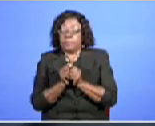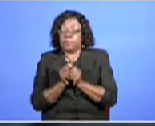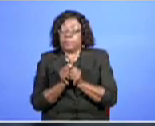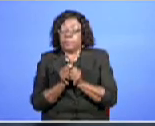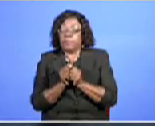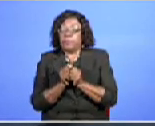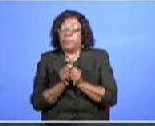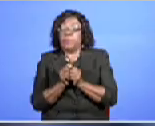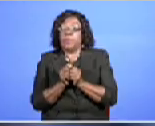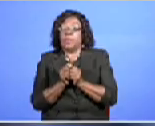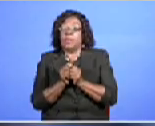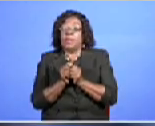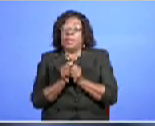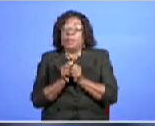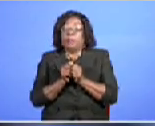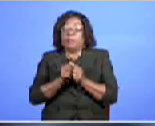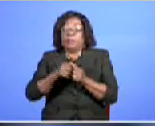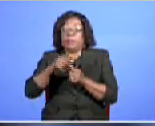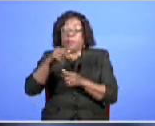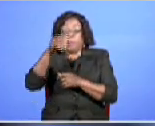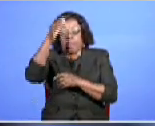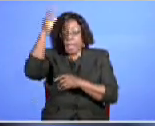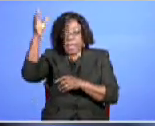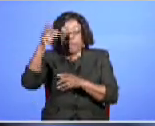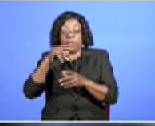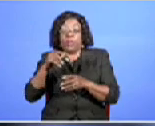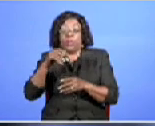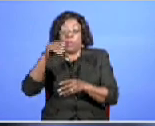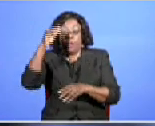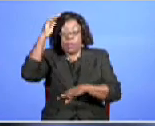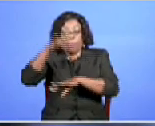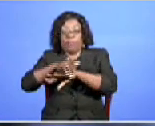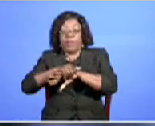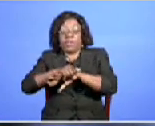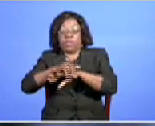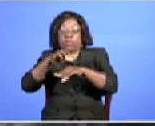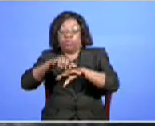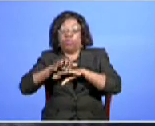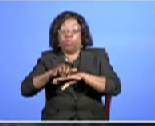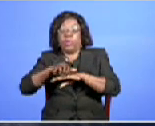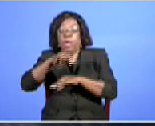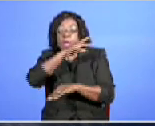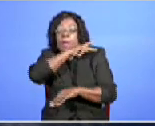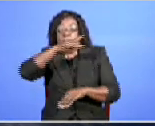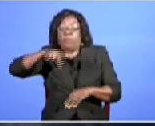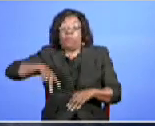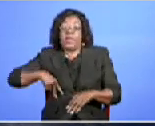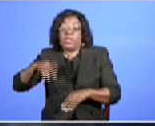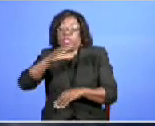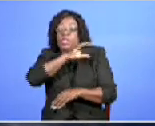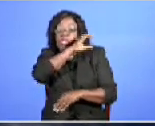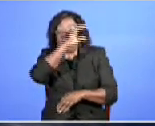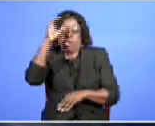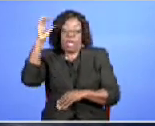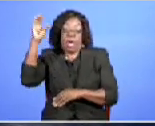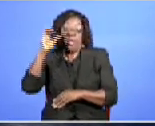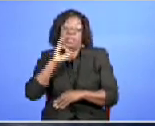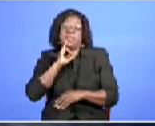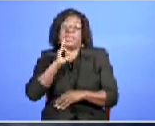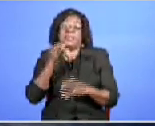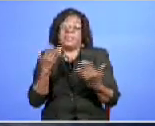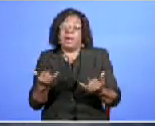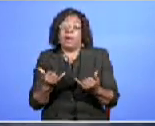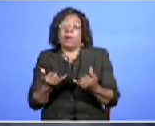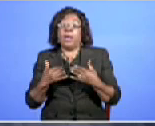Well, heir to the British throne, Prince Charles has tested positive for the coronavirus and is now in self-quarantine in